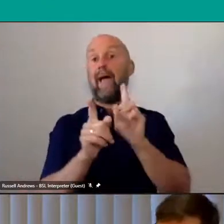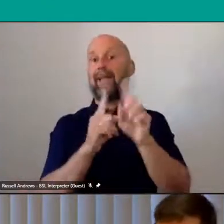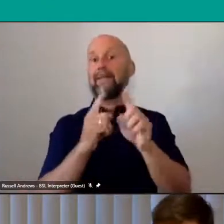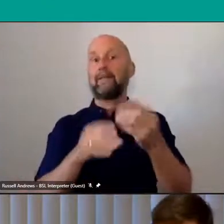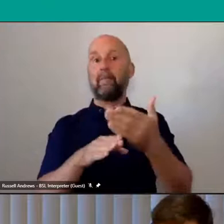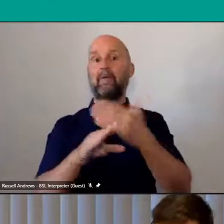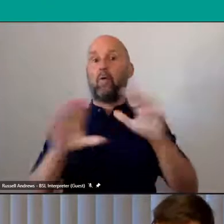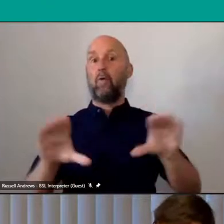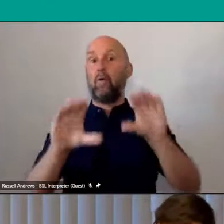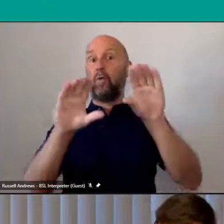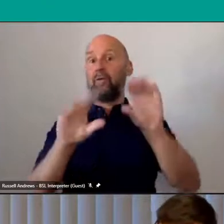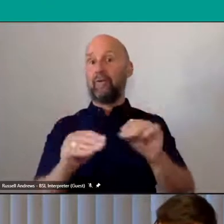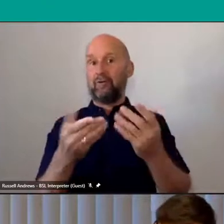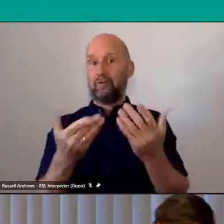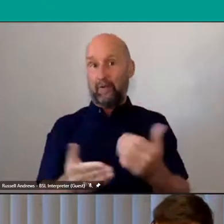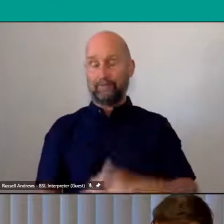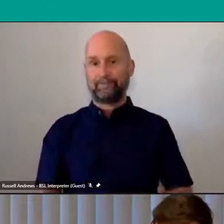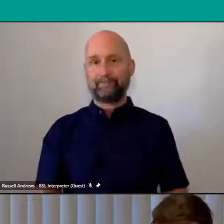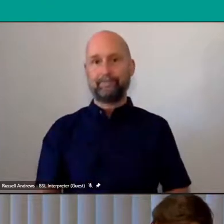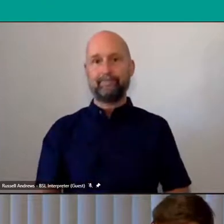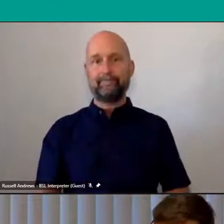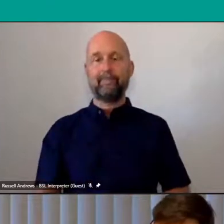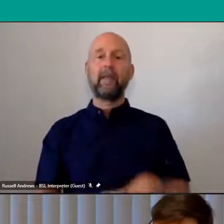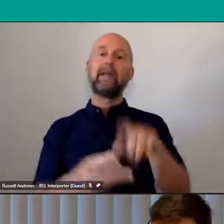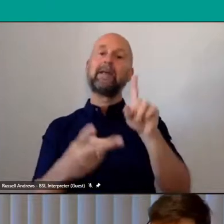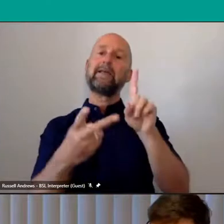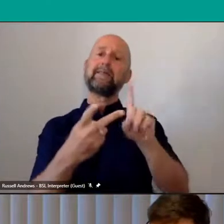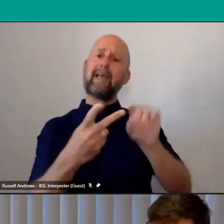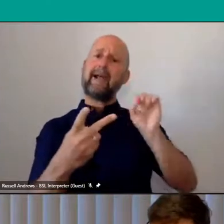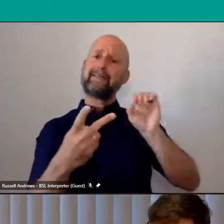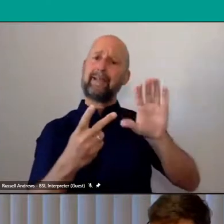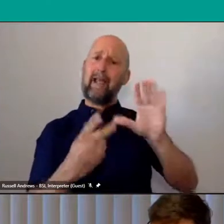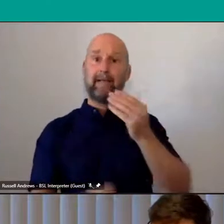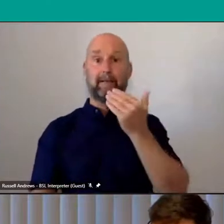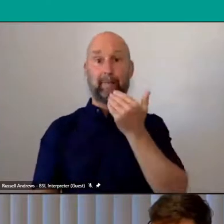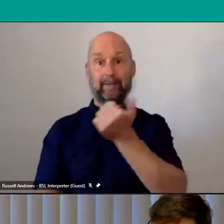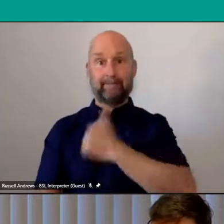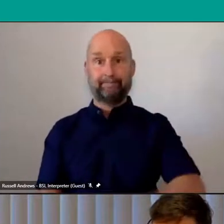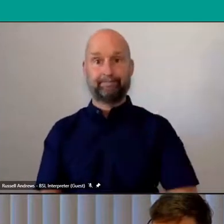finish today. Could I have the next slide, please?